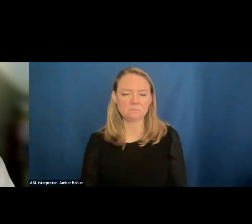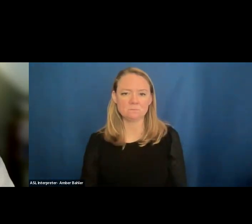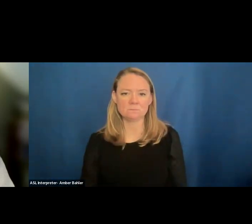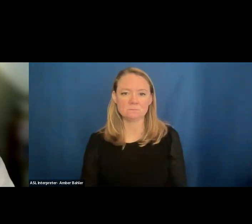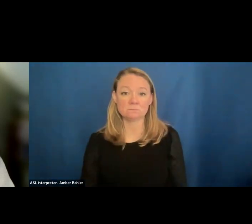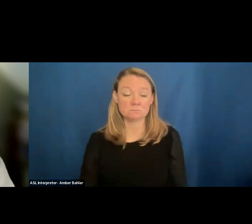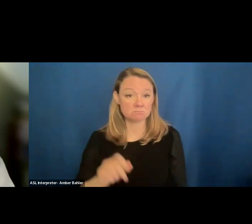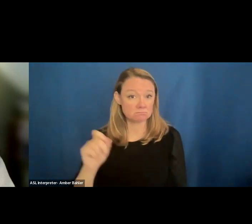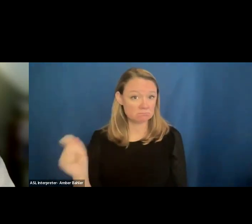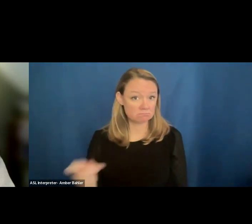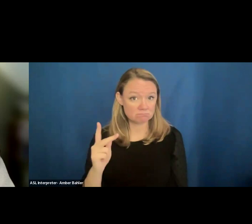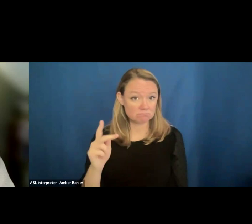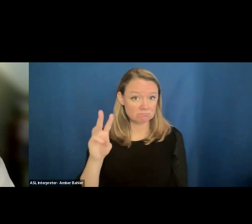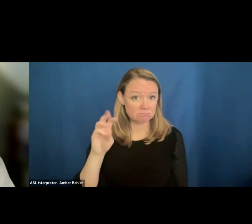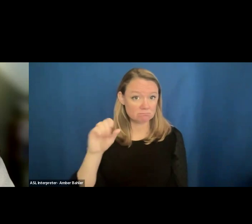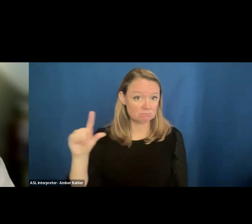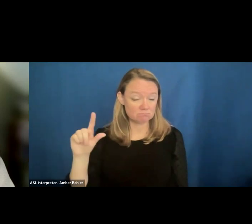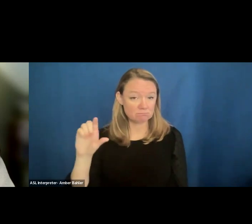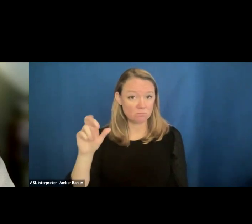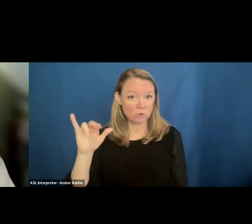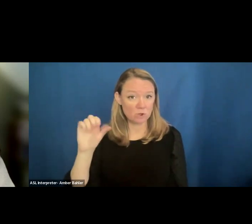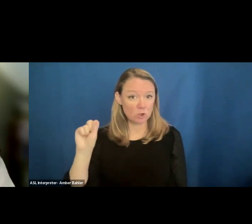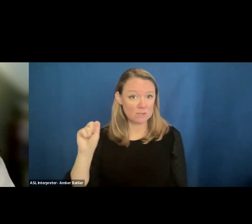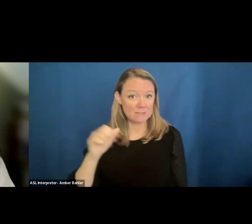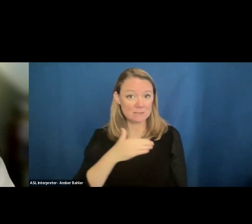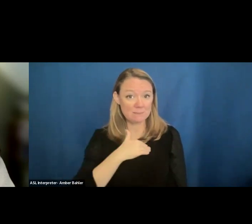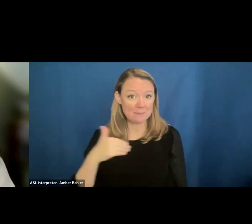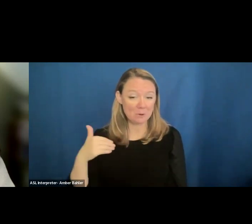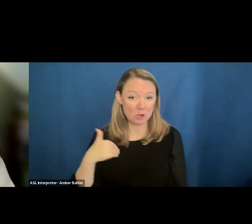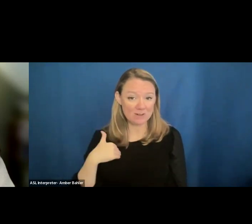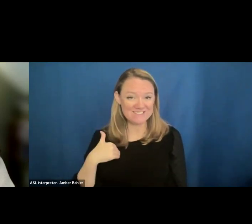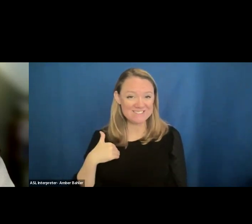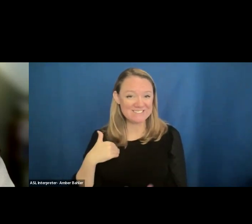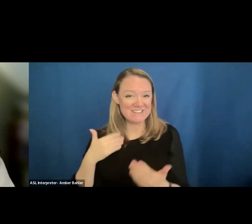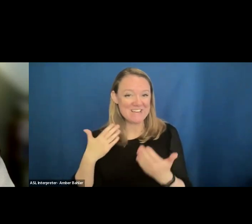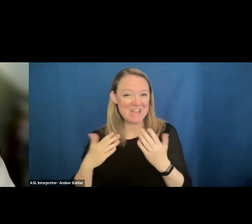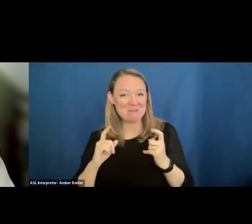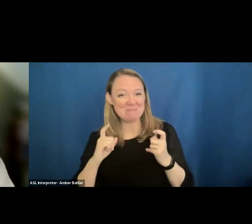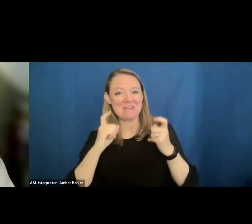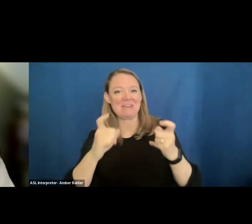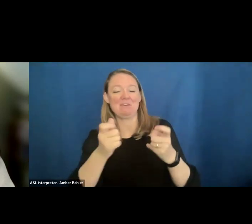All right, well, CRIS members, I might give you a few minutes back in your day to get a breather.